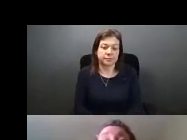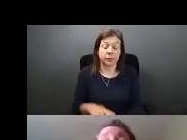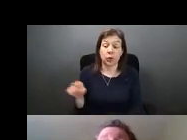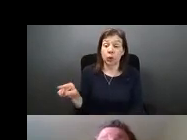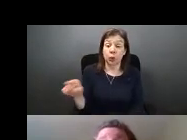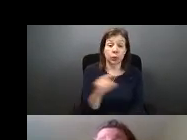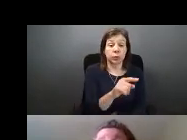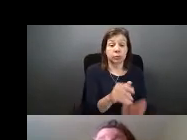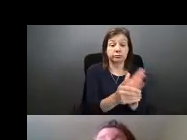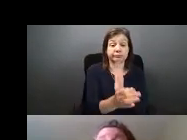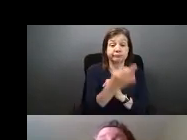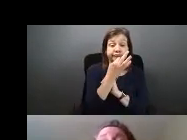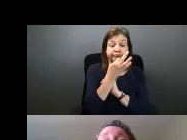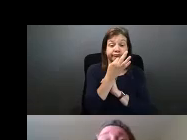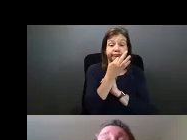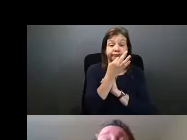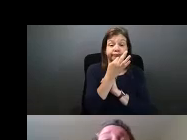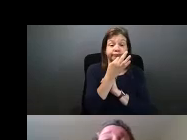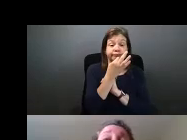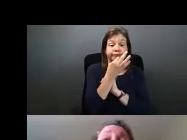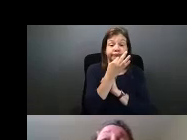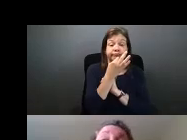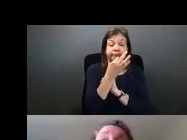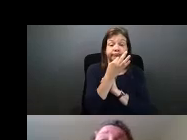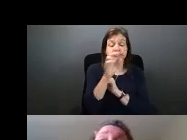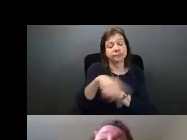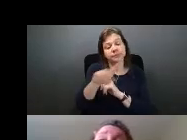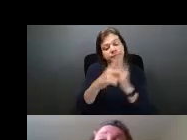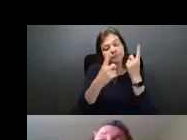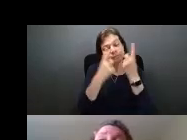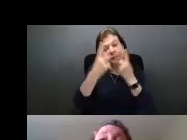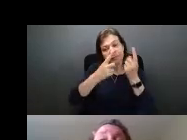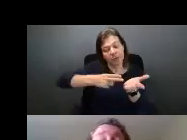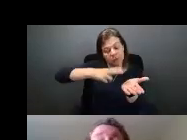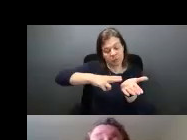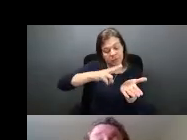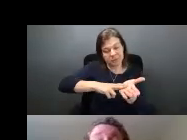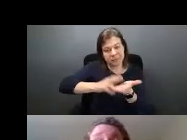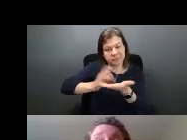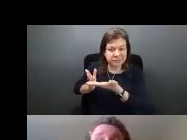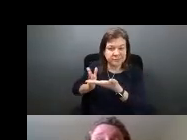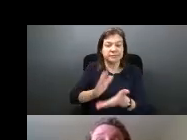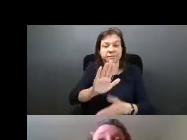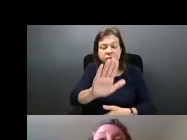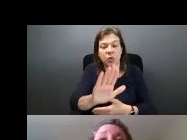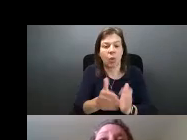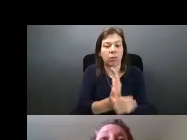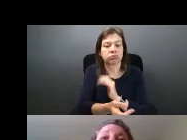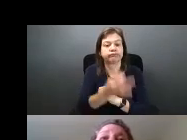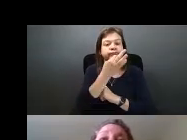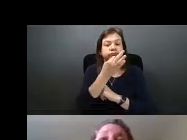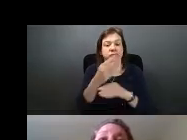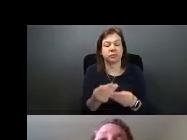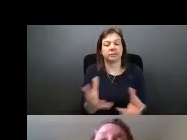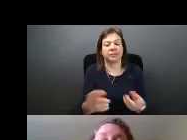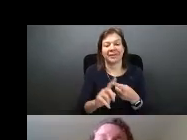You are the expert. You need to think of the contract as bringing your expertise to deliver